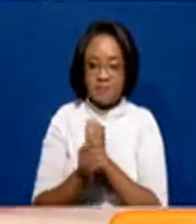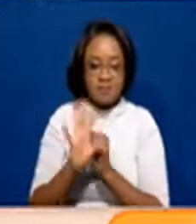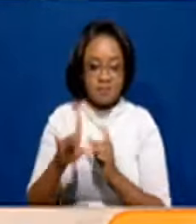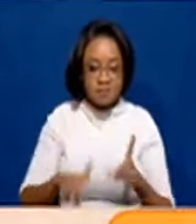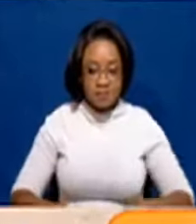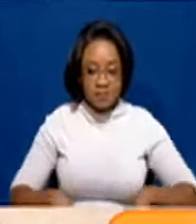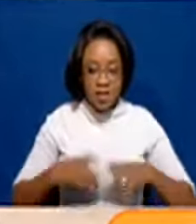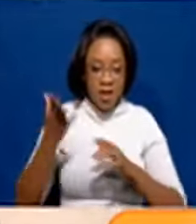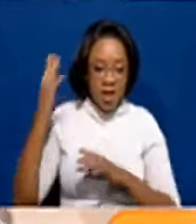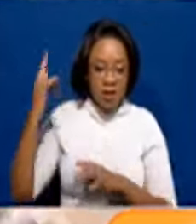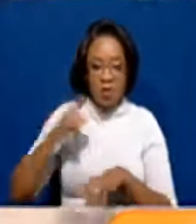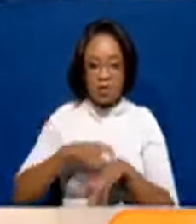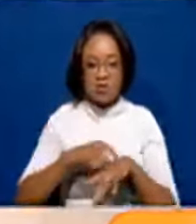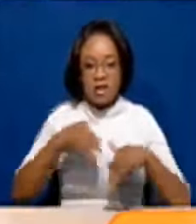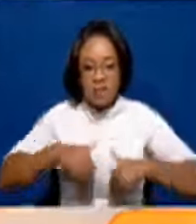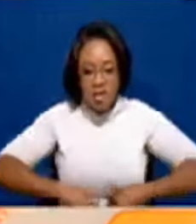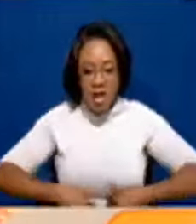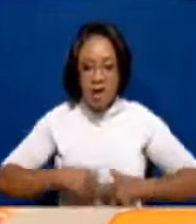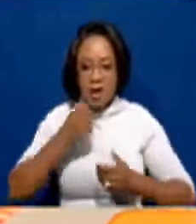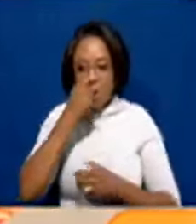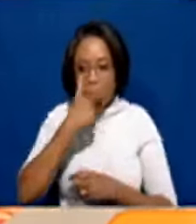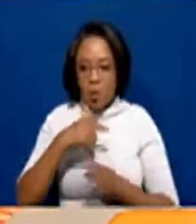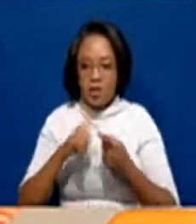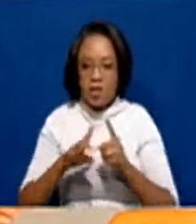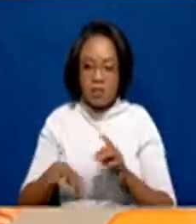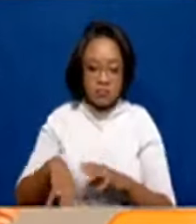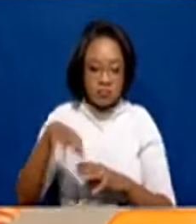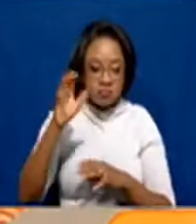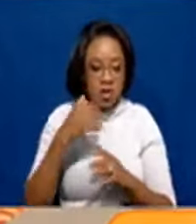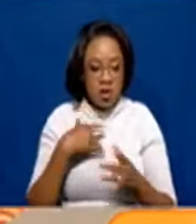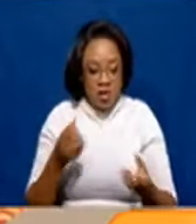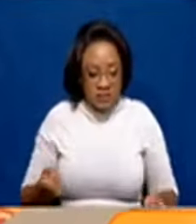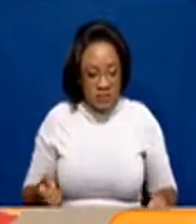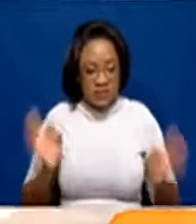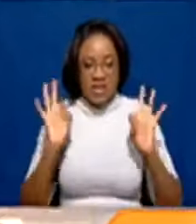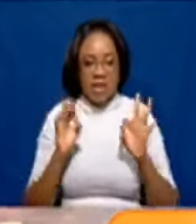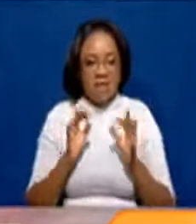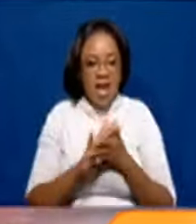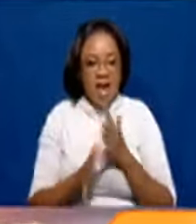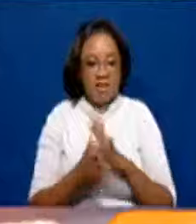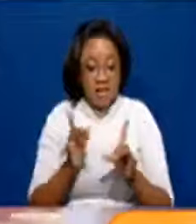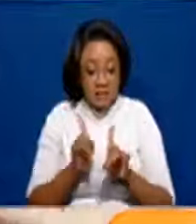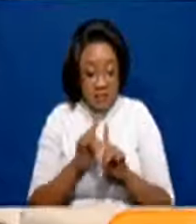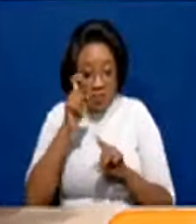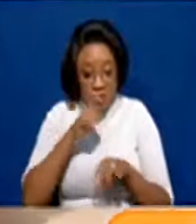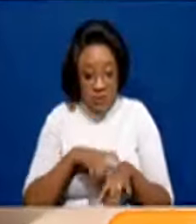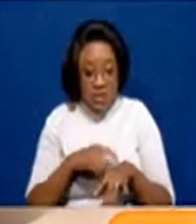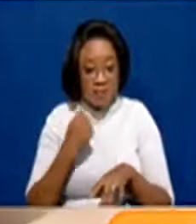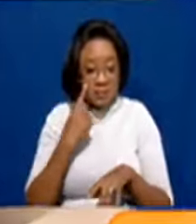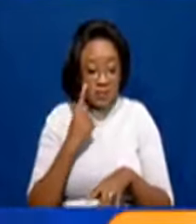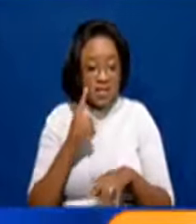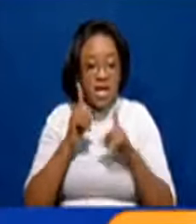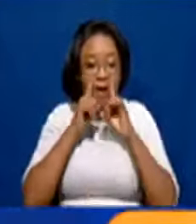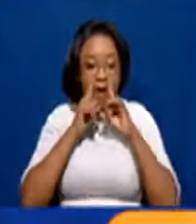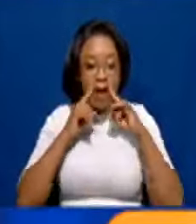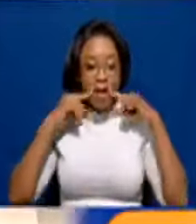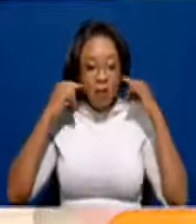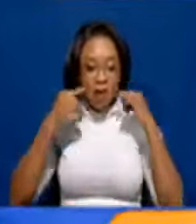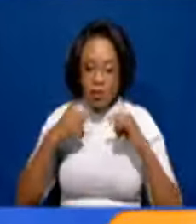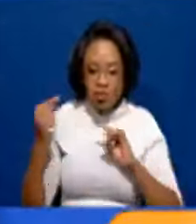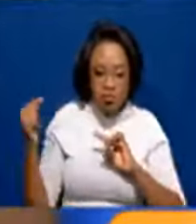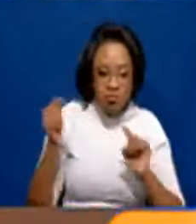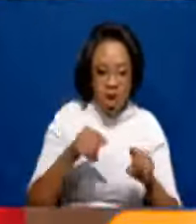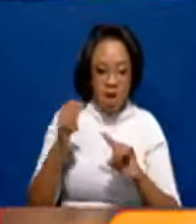growing up without certain luxuries and amenities, and even encountering a leopard that frequented the area. Well,